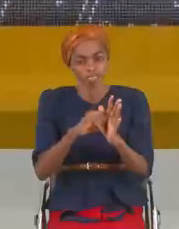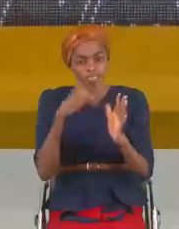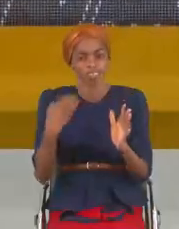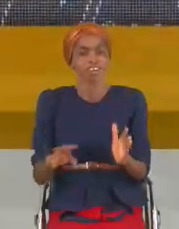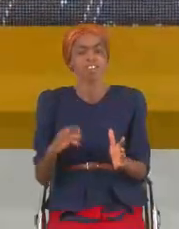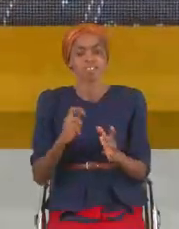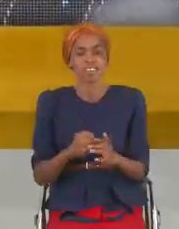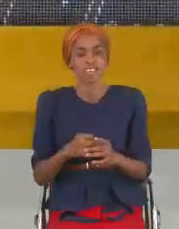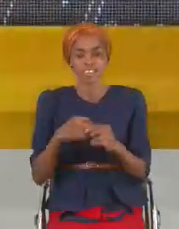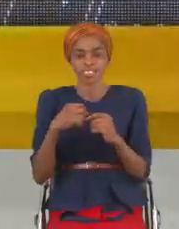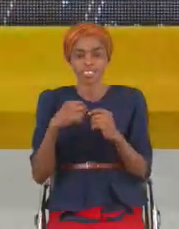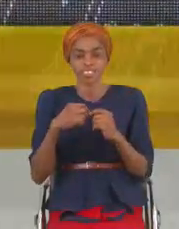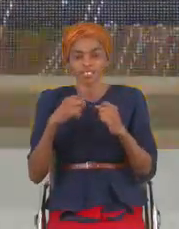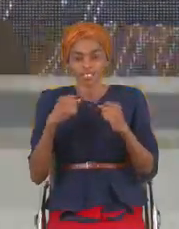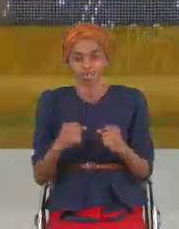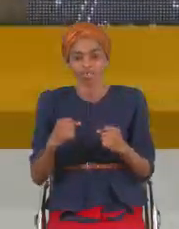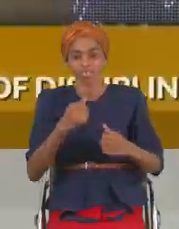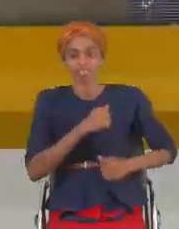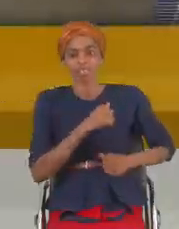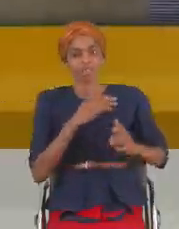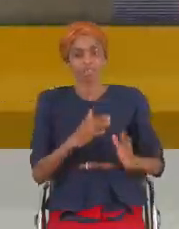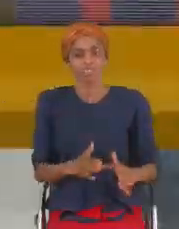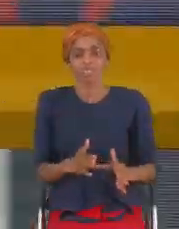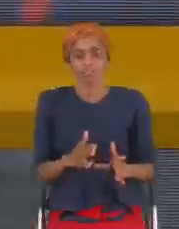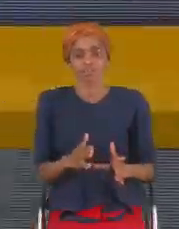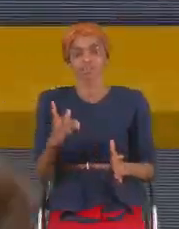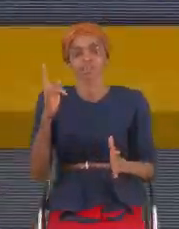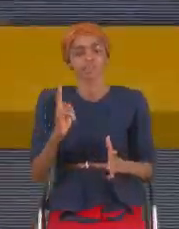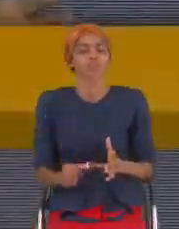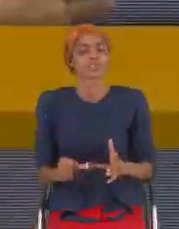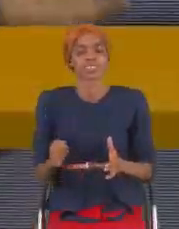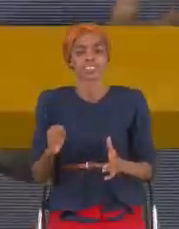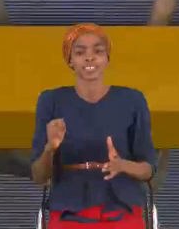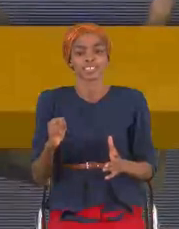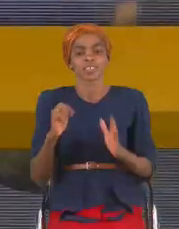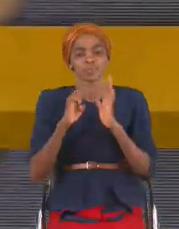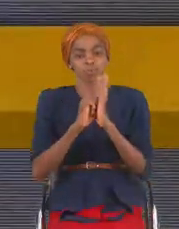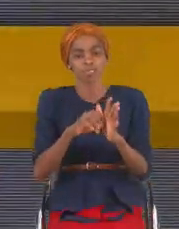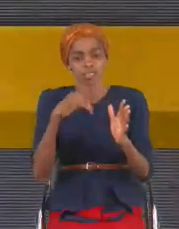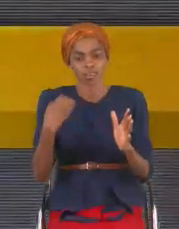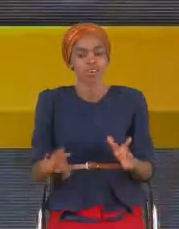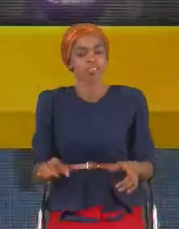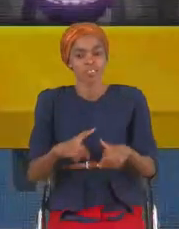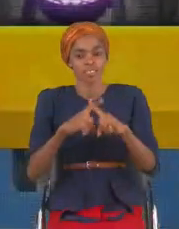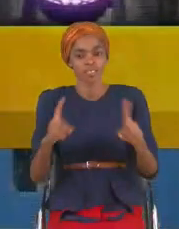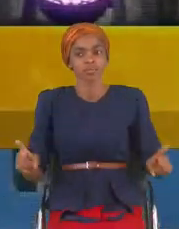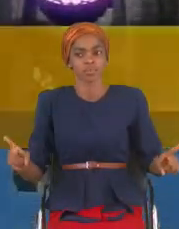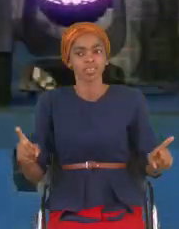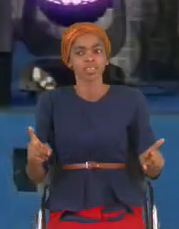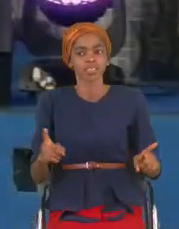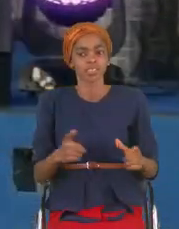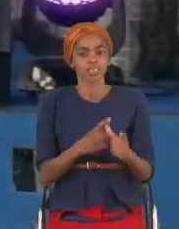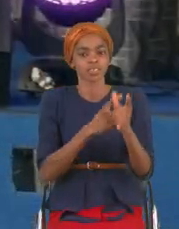disciplined soldier. Number three, the model of a distinguished athlete.